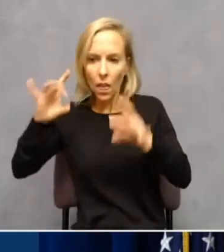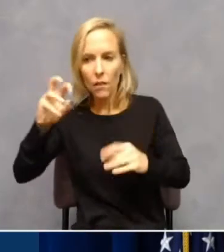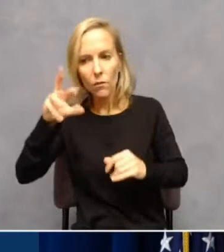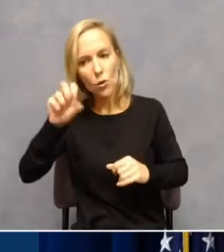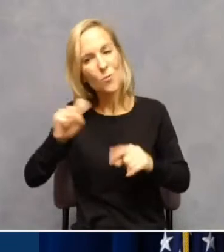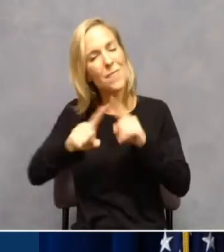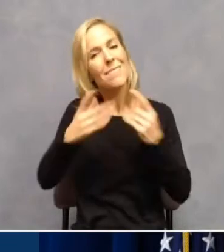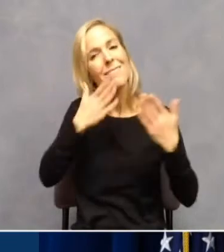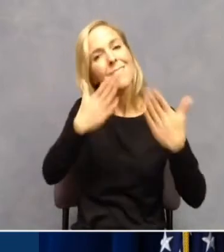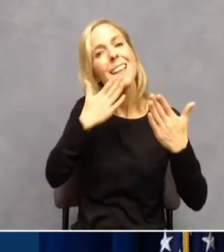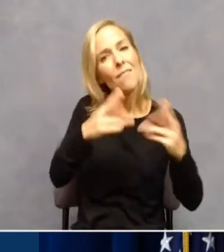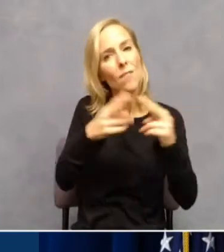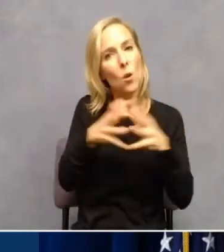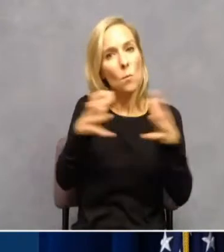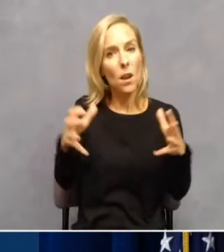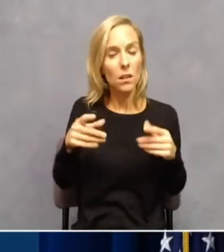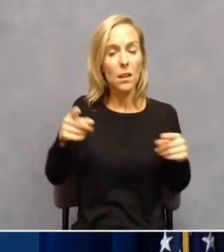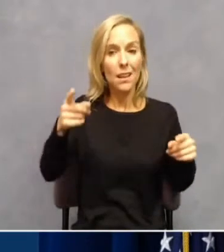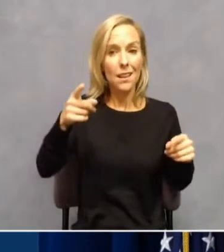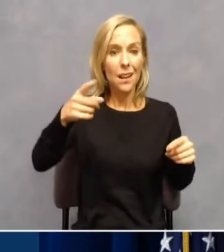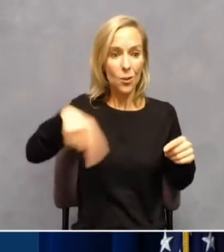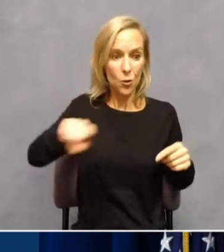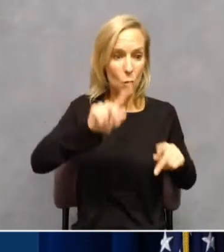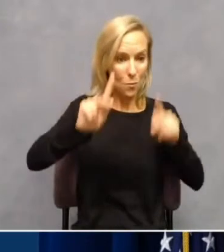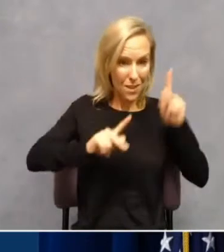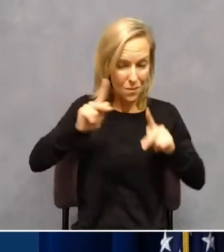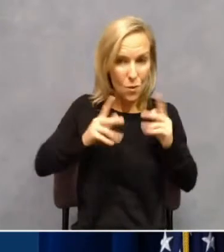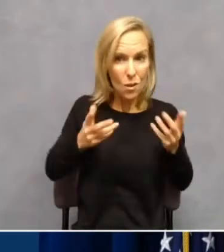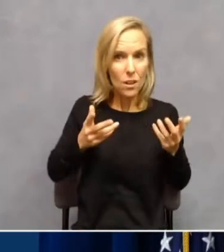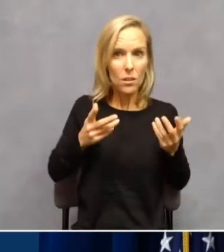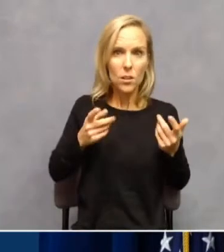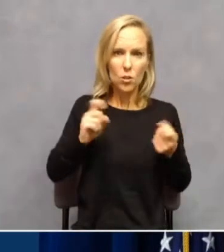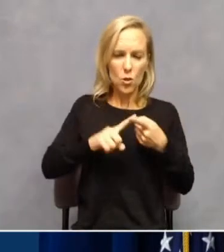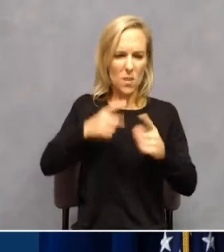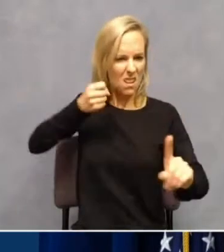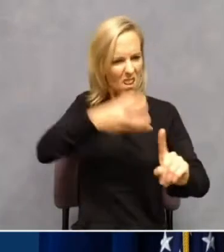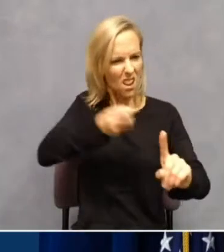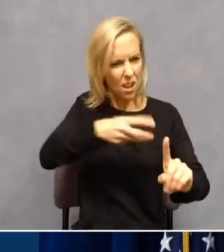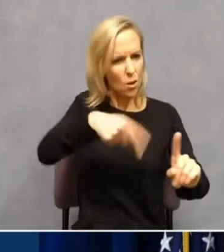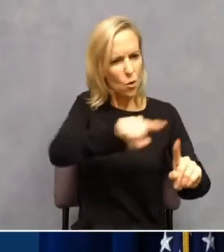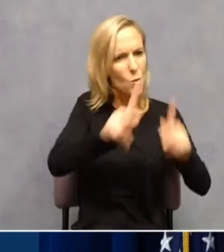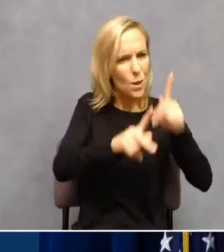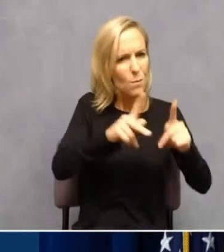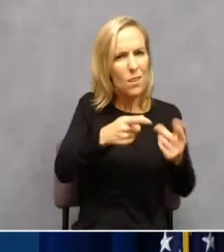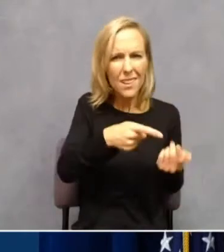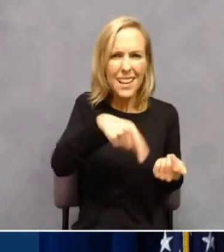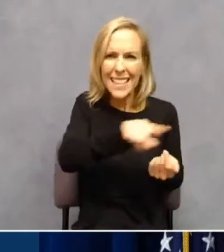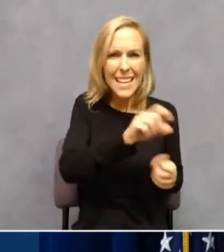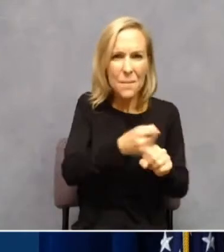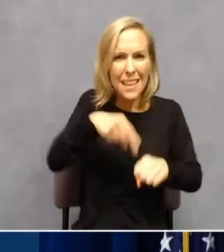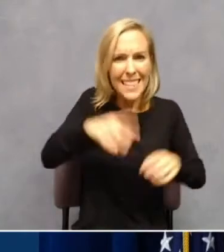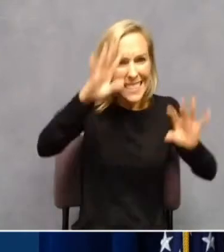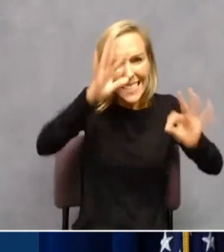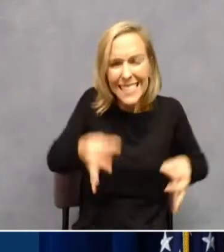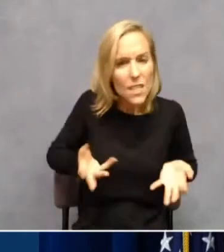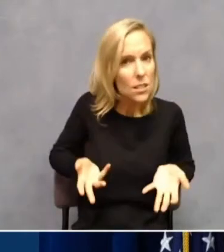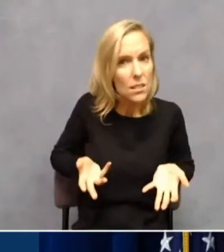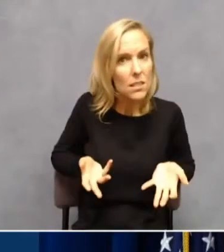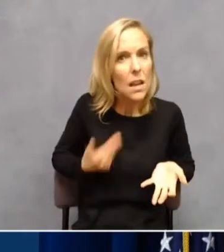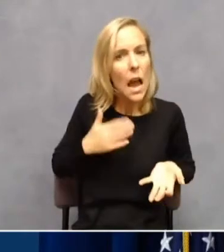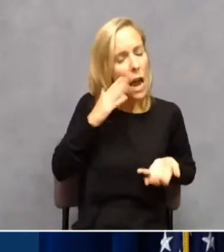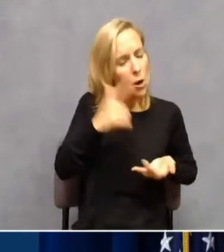And these are not folks that anybody should be yelling at. They didn't make these decisions, though I know they believe in